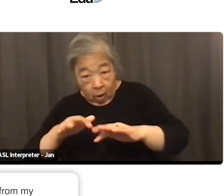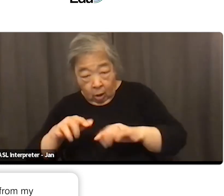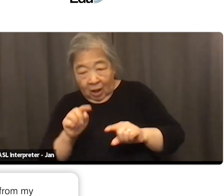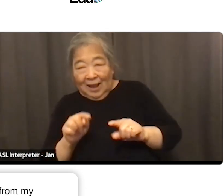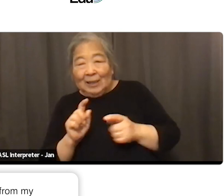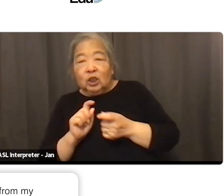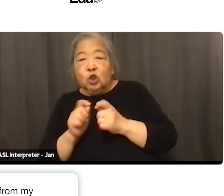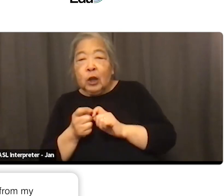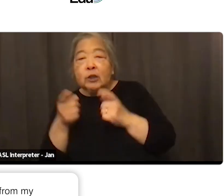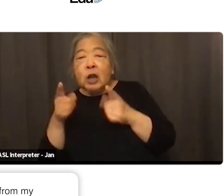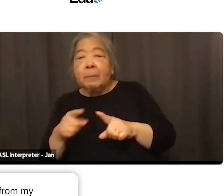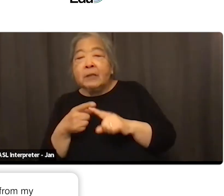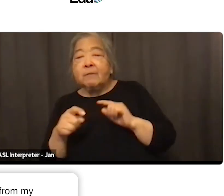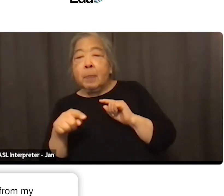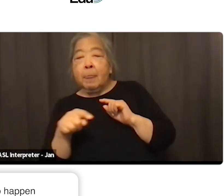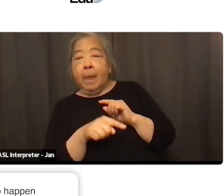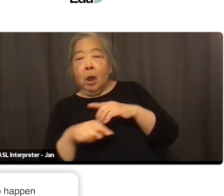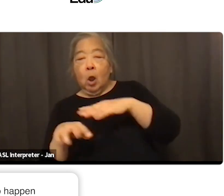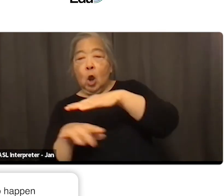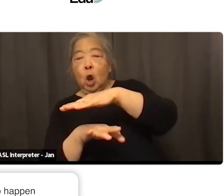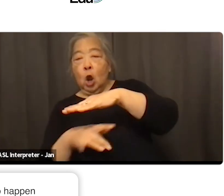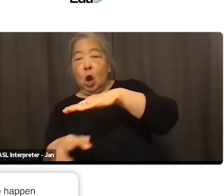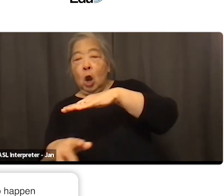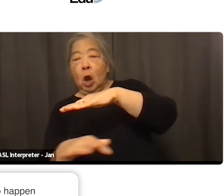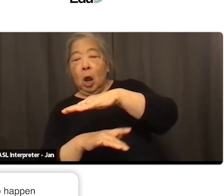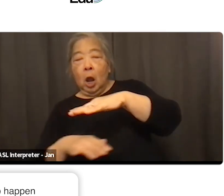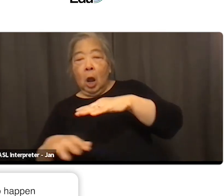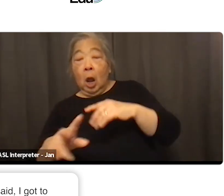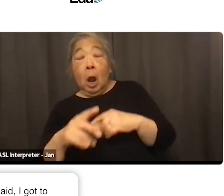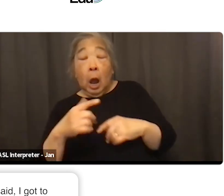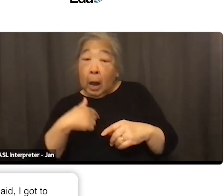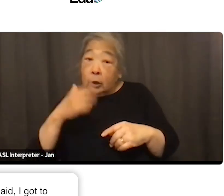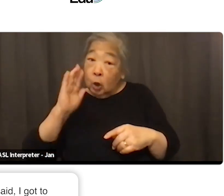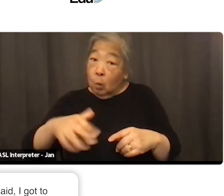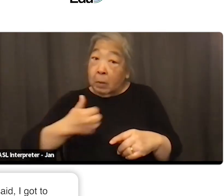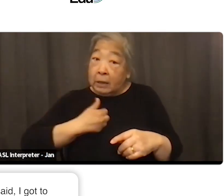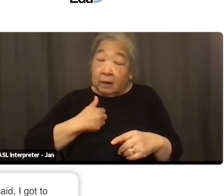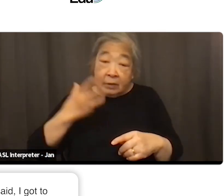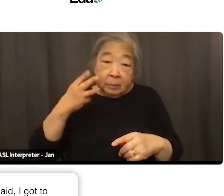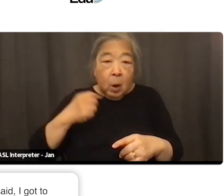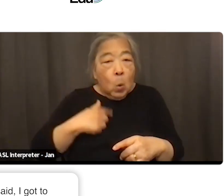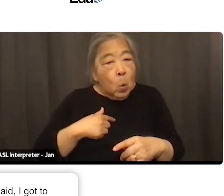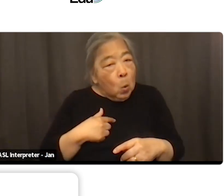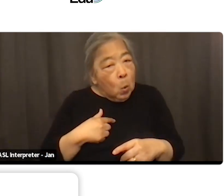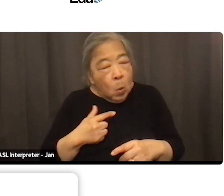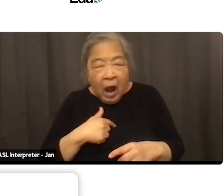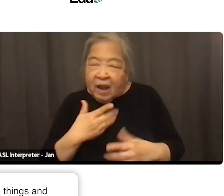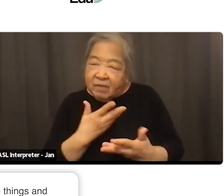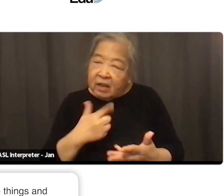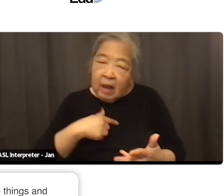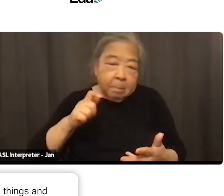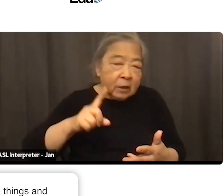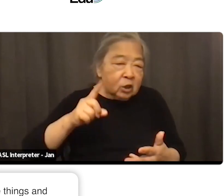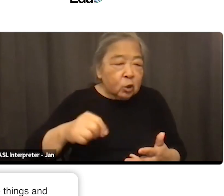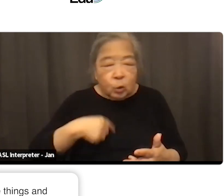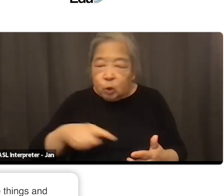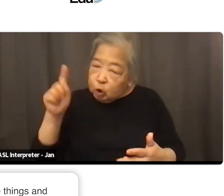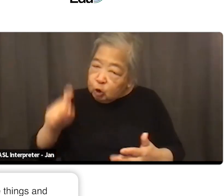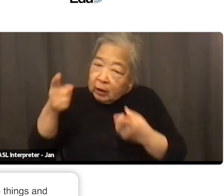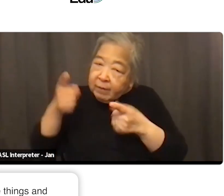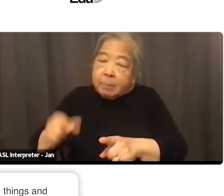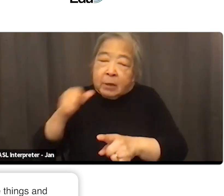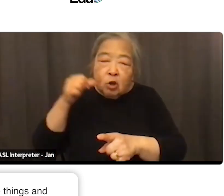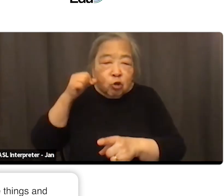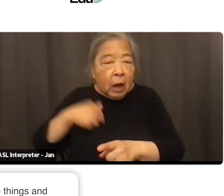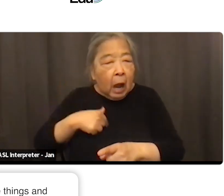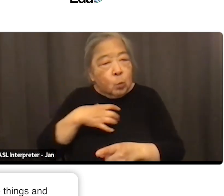I know from my lived experience, I want shit to happen yesterday because I got some shit I gotta fucking do, and all of these